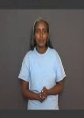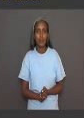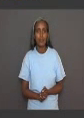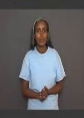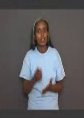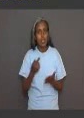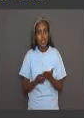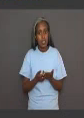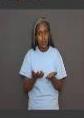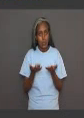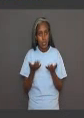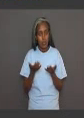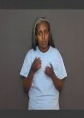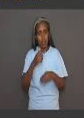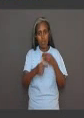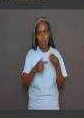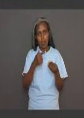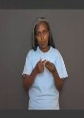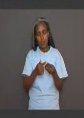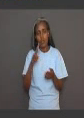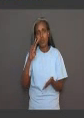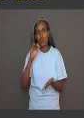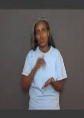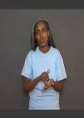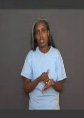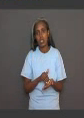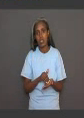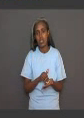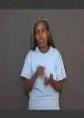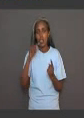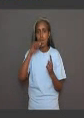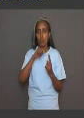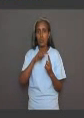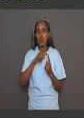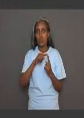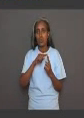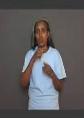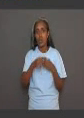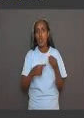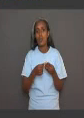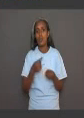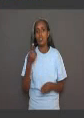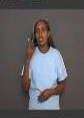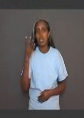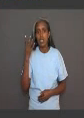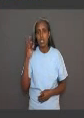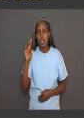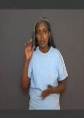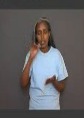It went from about 2,000 up to about